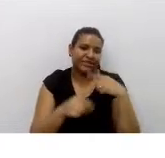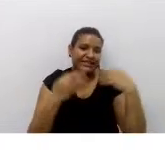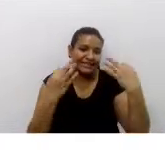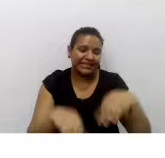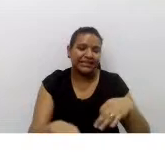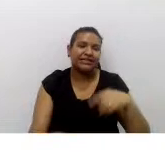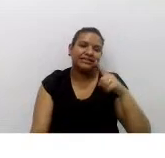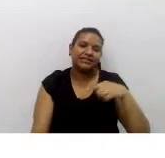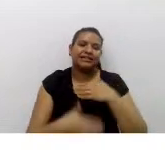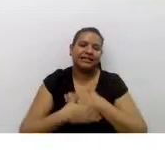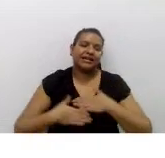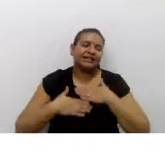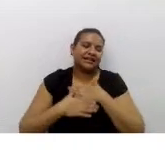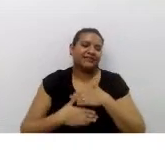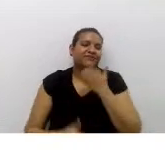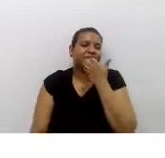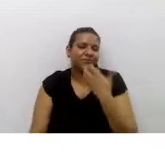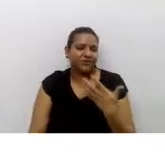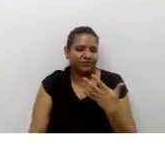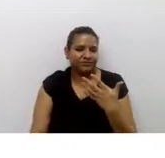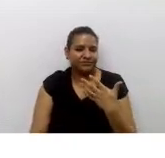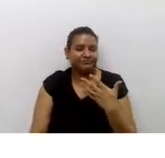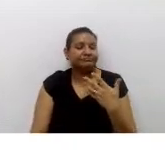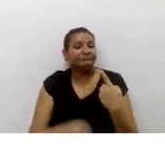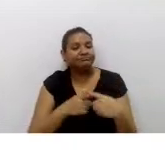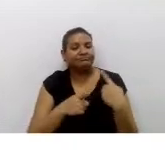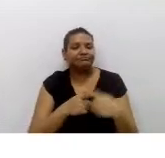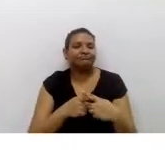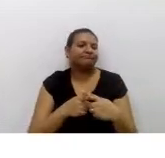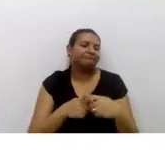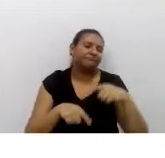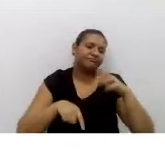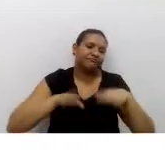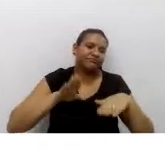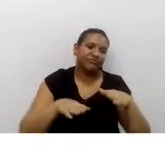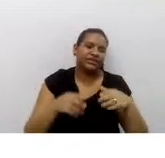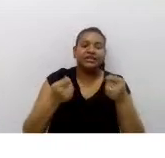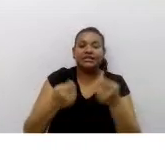the time to look at it before class, well, they don't have to.